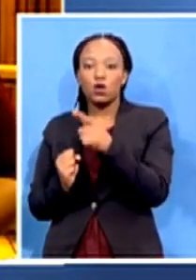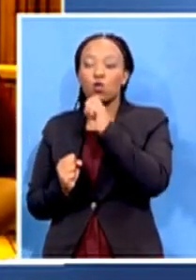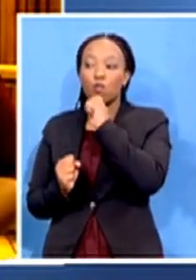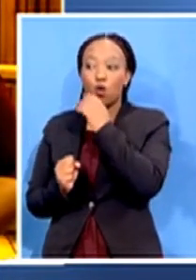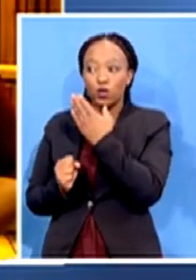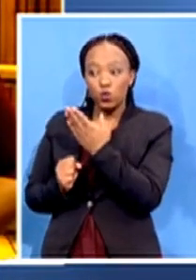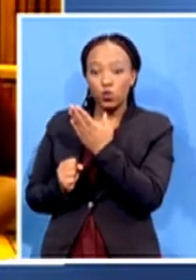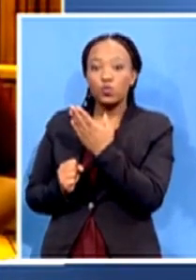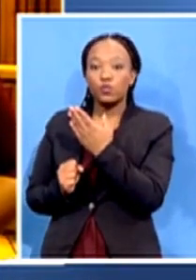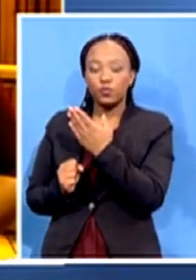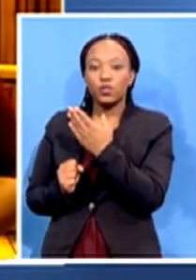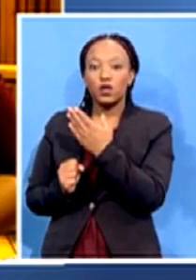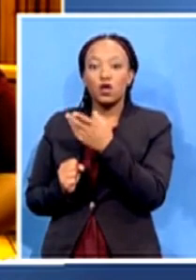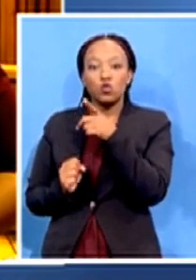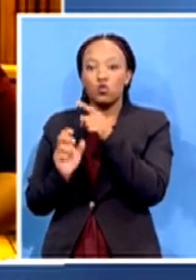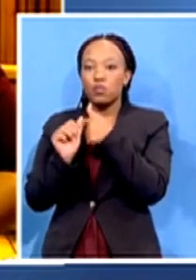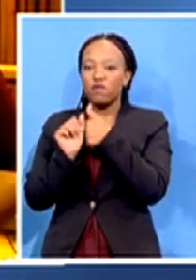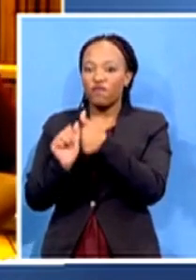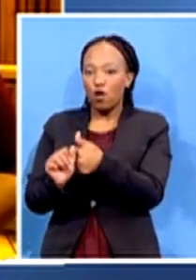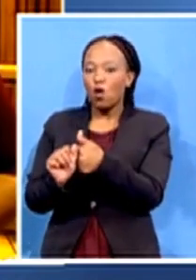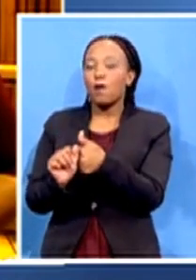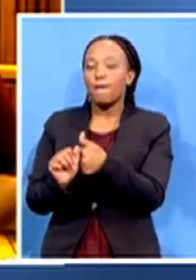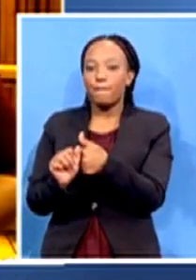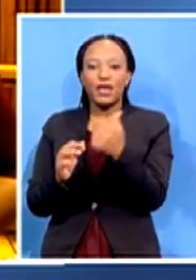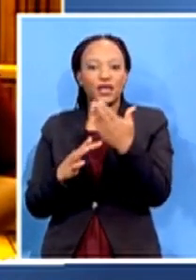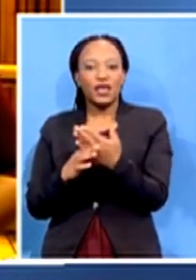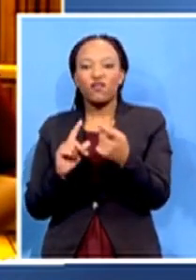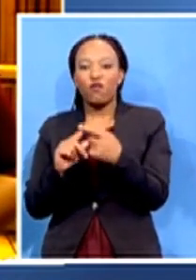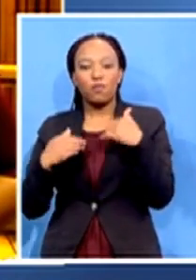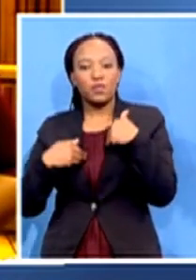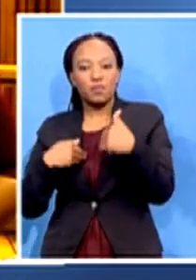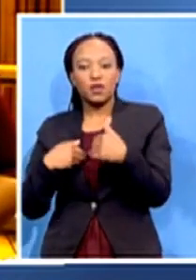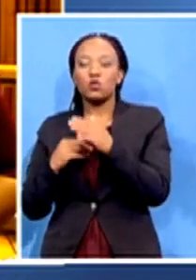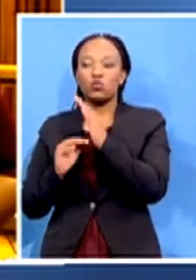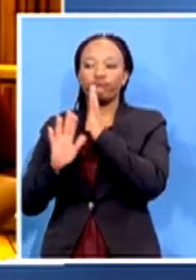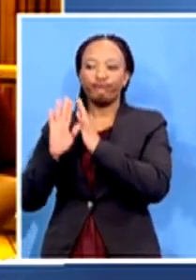this case right from inception. What can you tell us today?